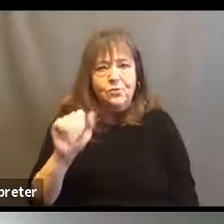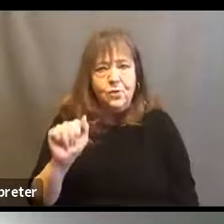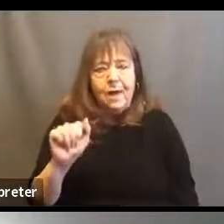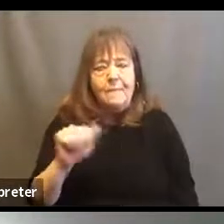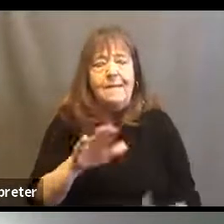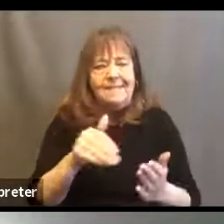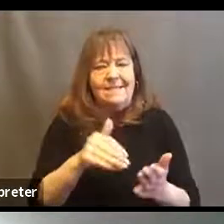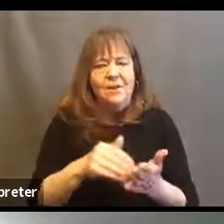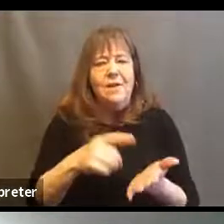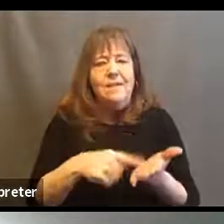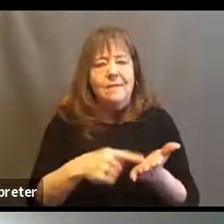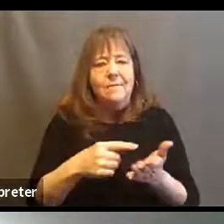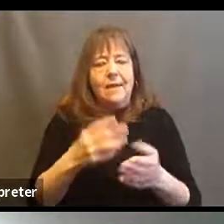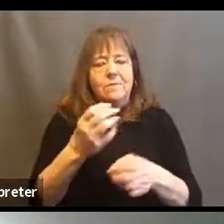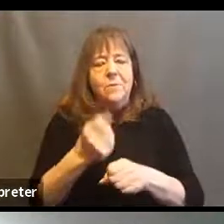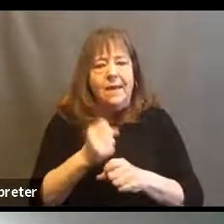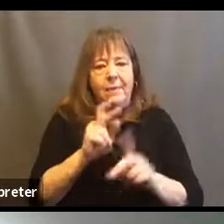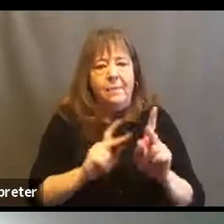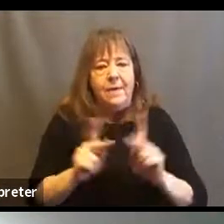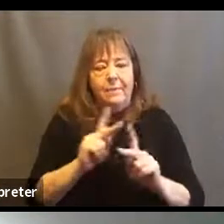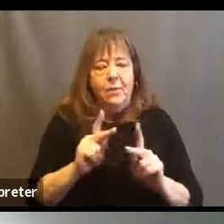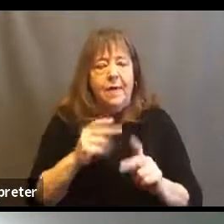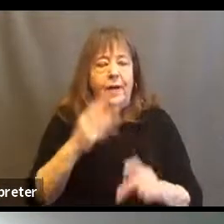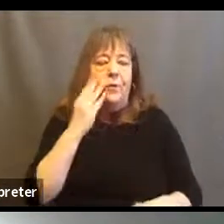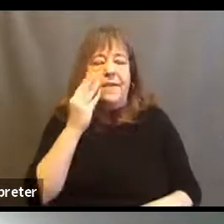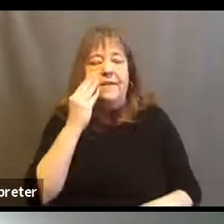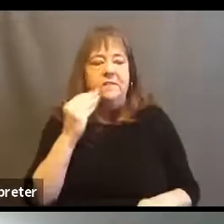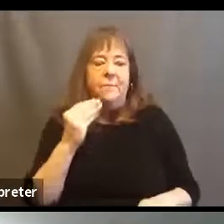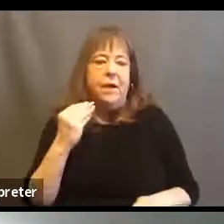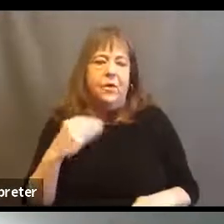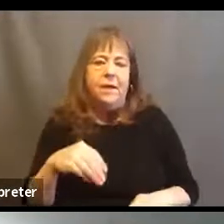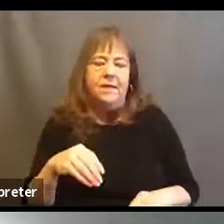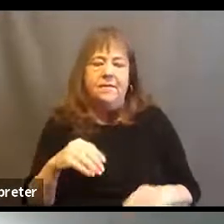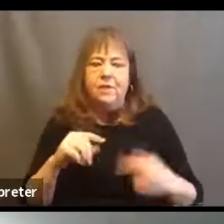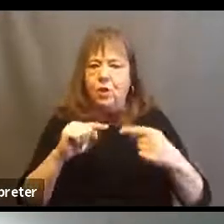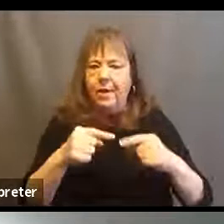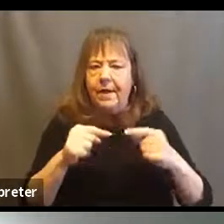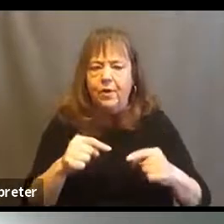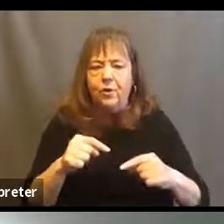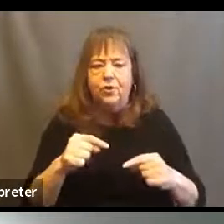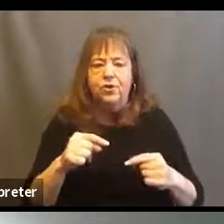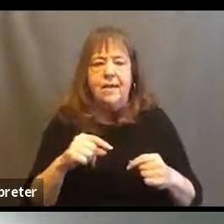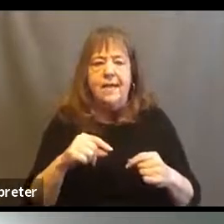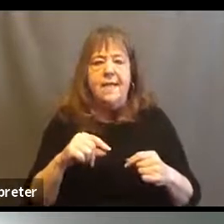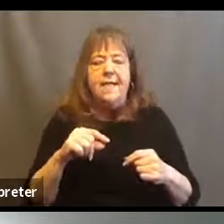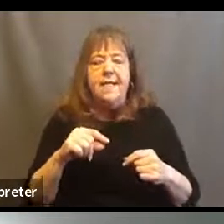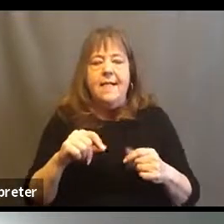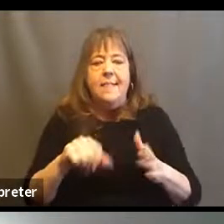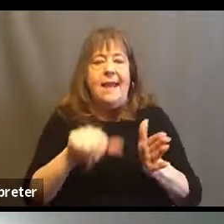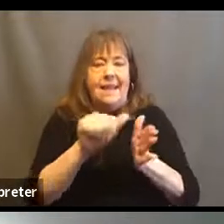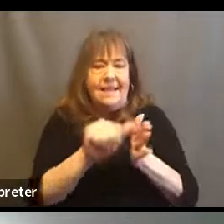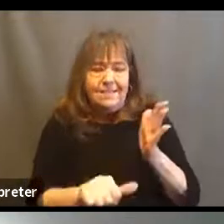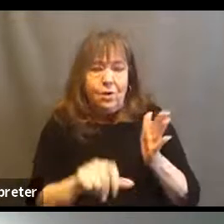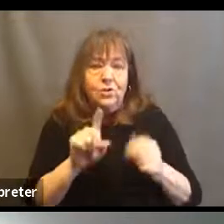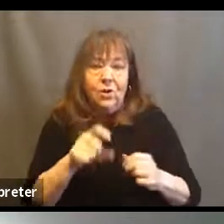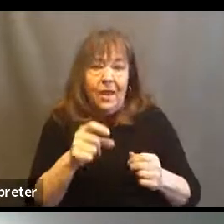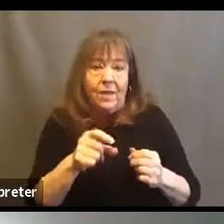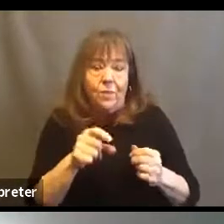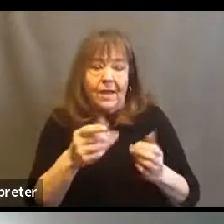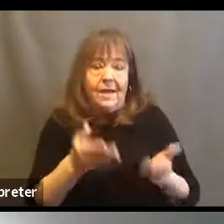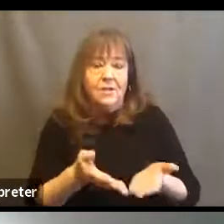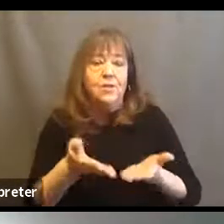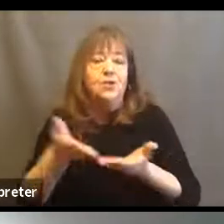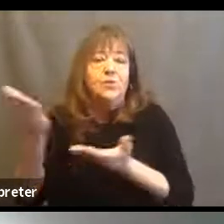patients who have suffered an injury that may need a surgery subspecialty that we don't have available. Maybe we need to transport those patients